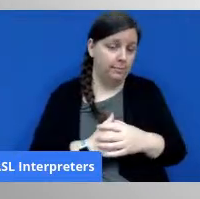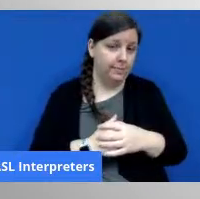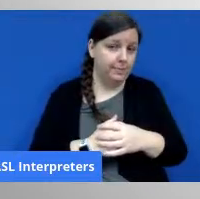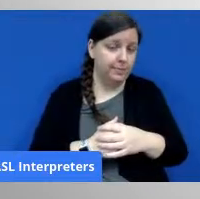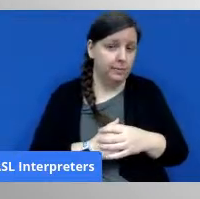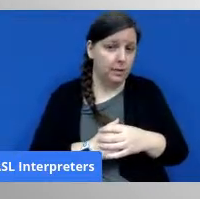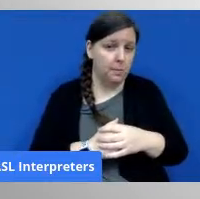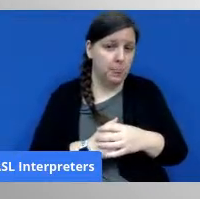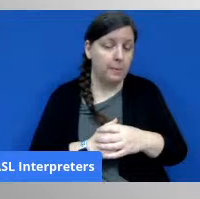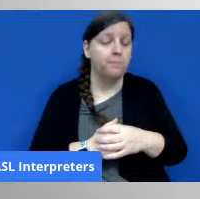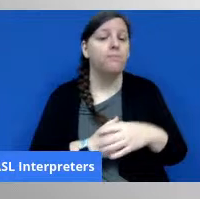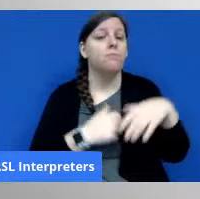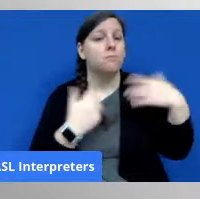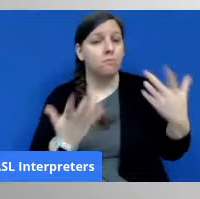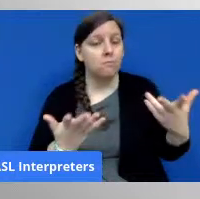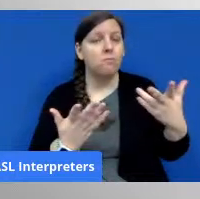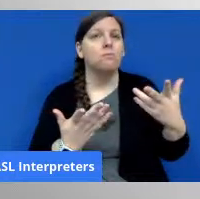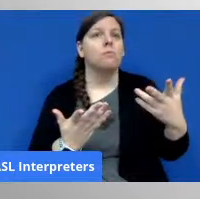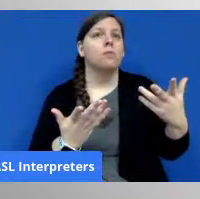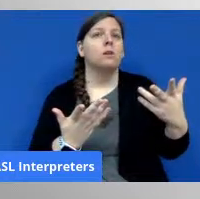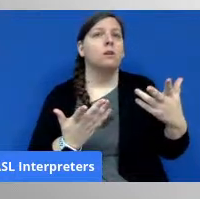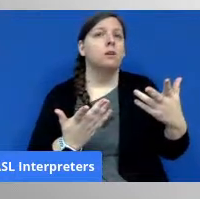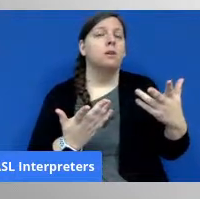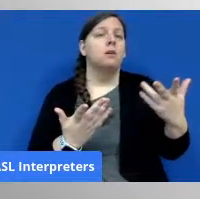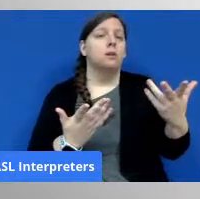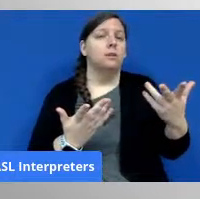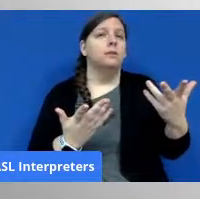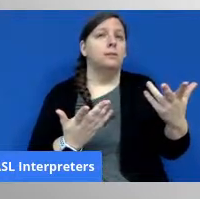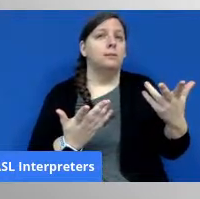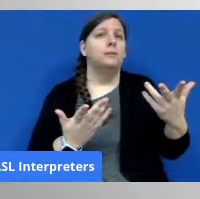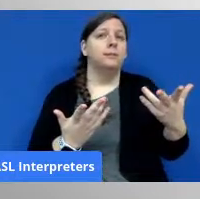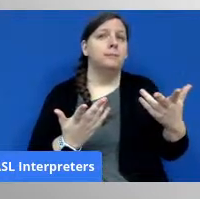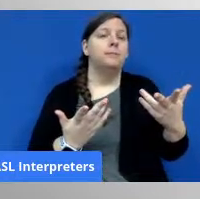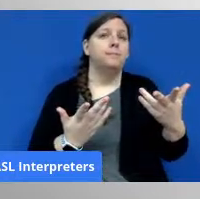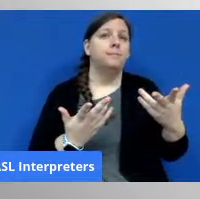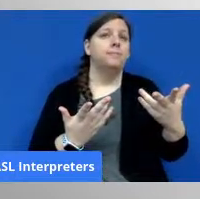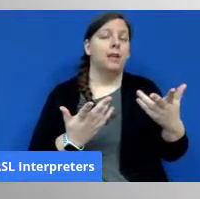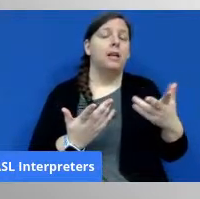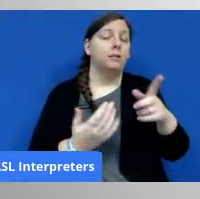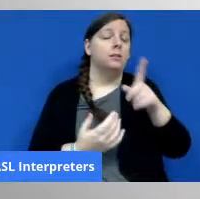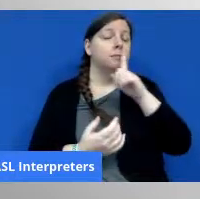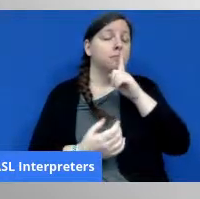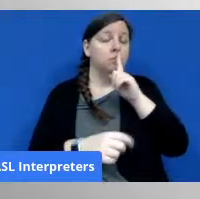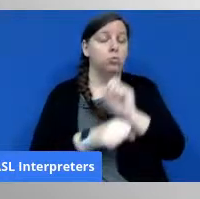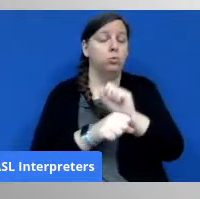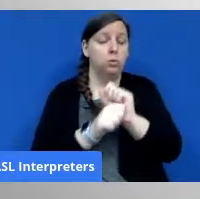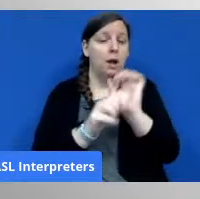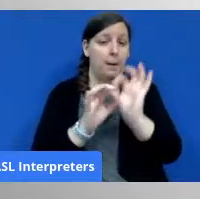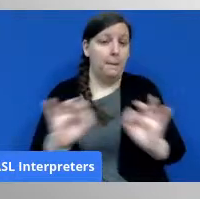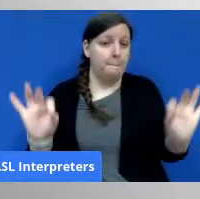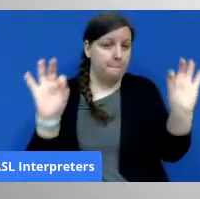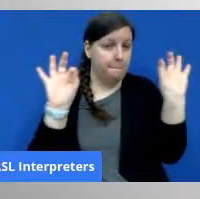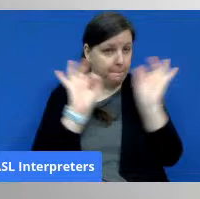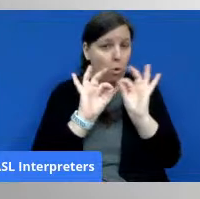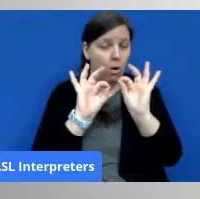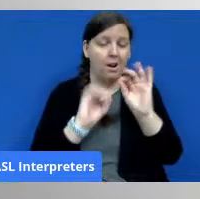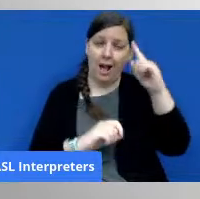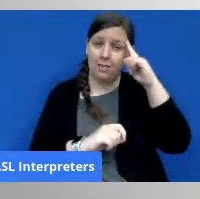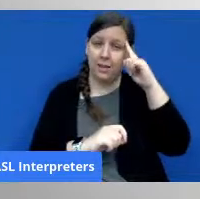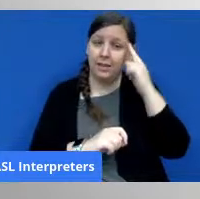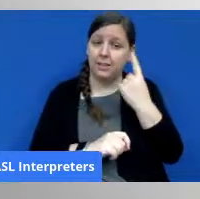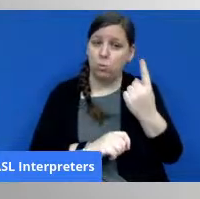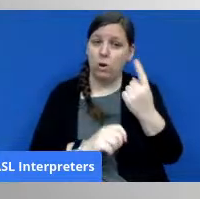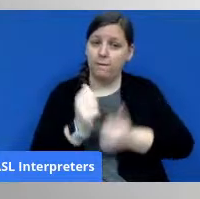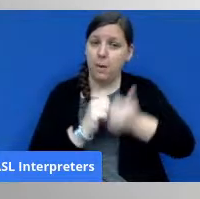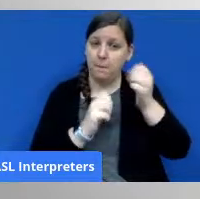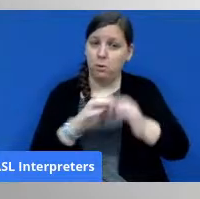But basically, it's, it is of paramount importance. I think this is one of the most important things that we can think